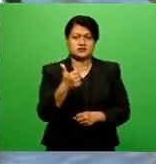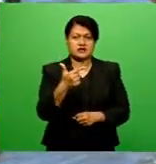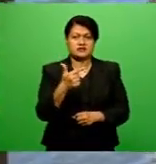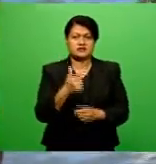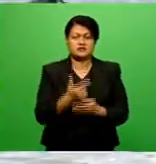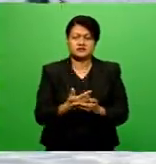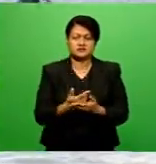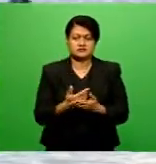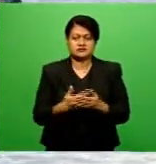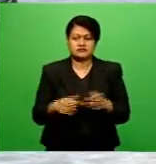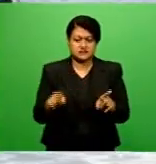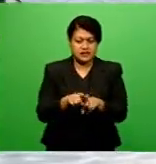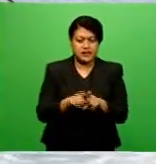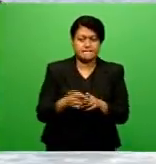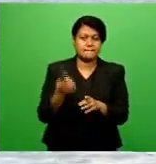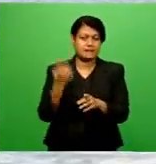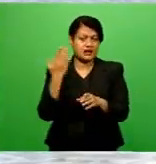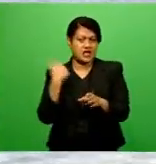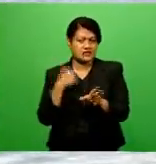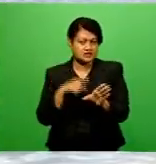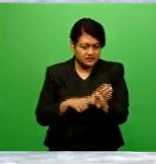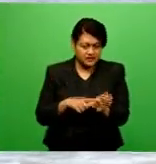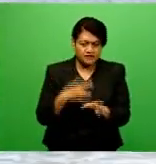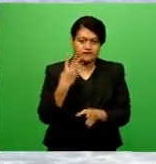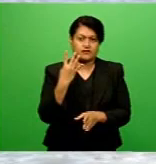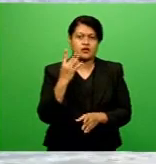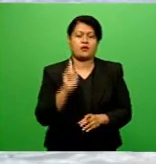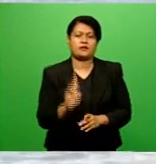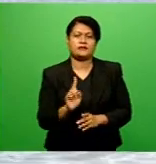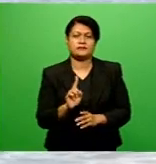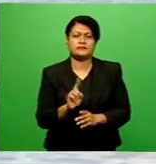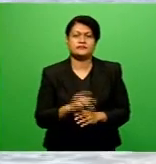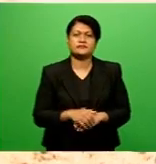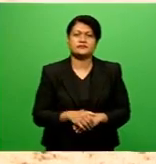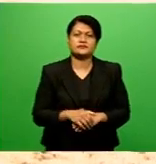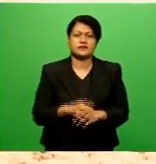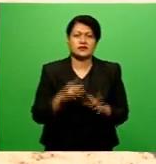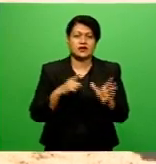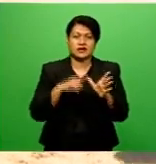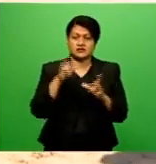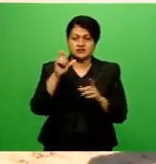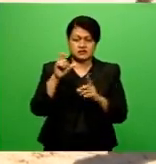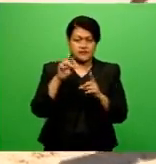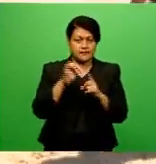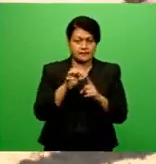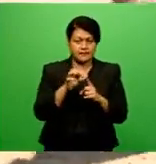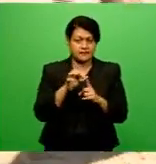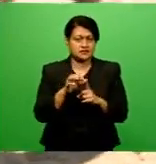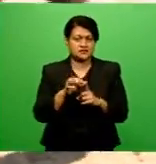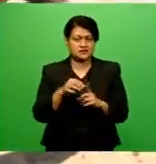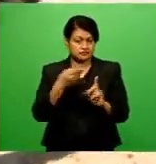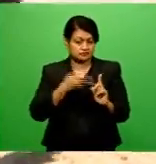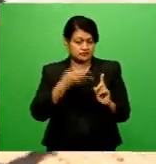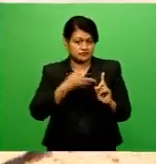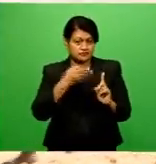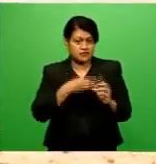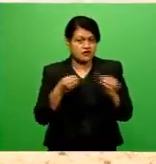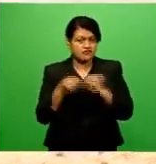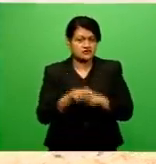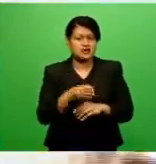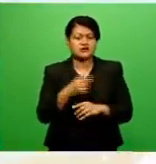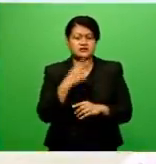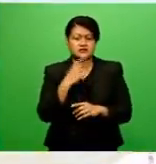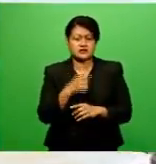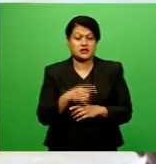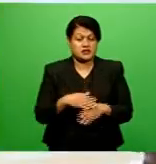for the same period last year. Chief Operations Officer ACP Abdul Khan says there will be high